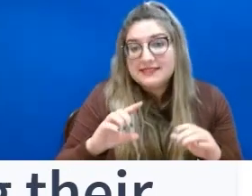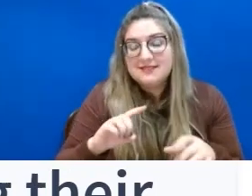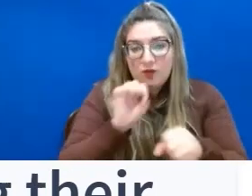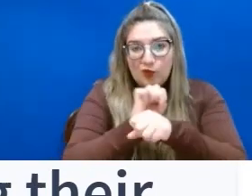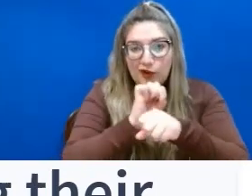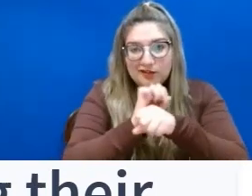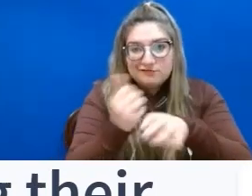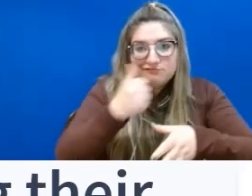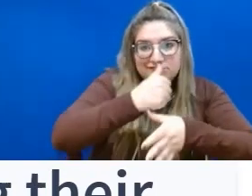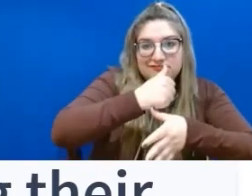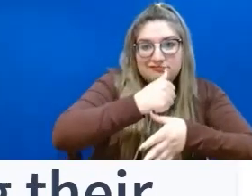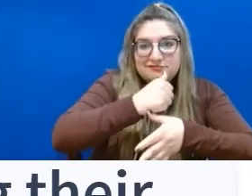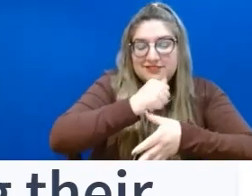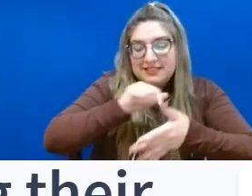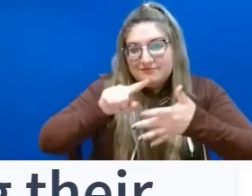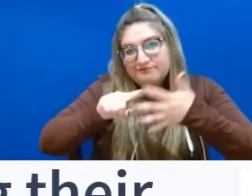And